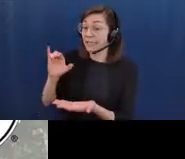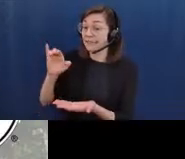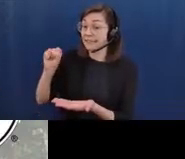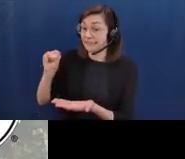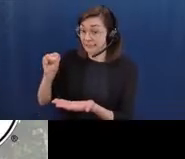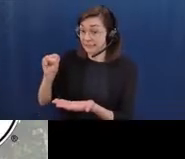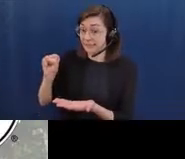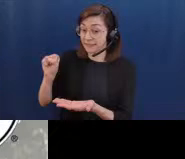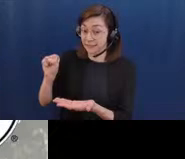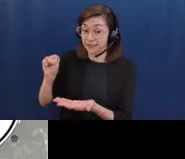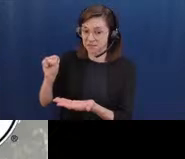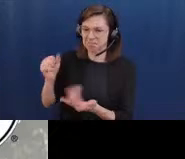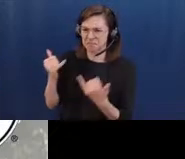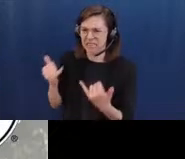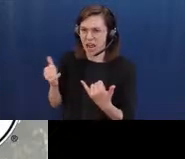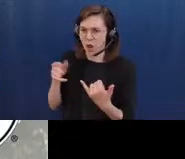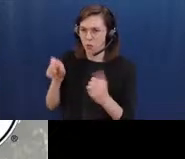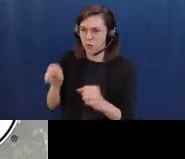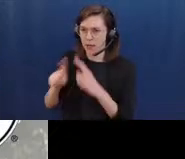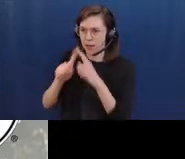able to unmute.